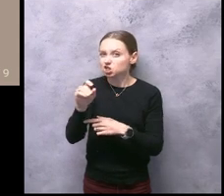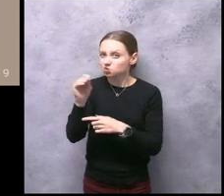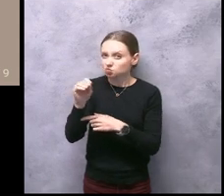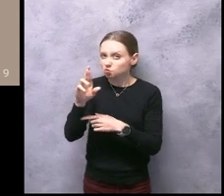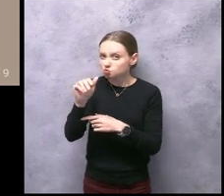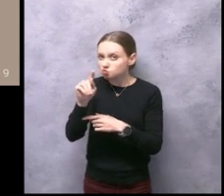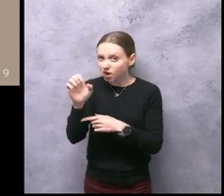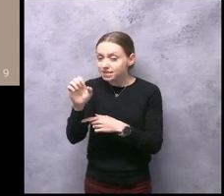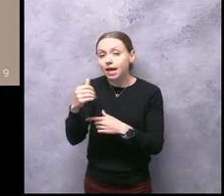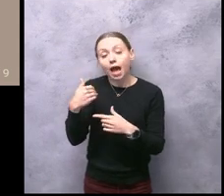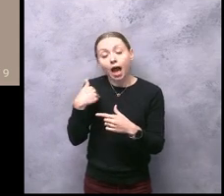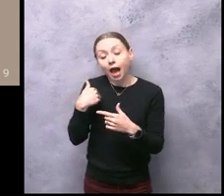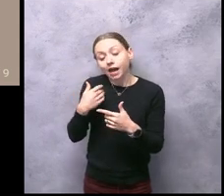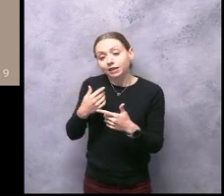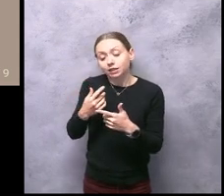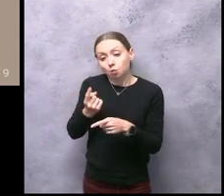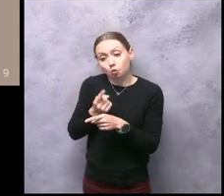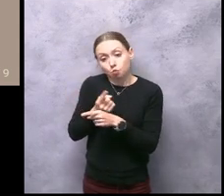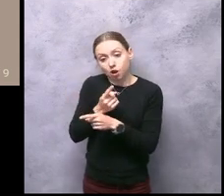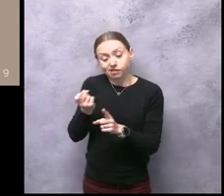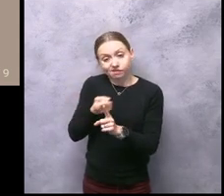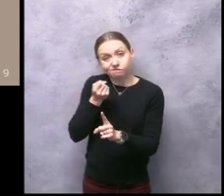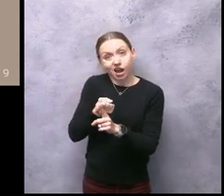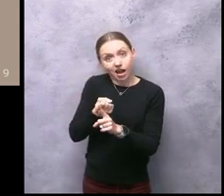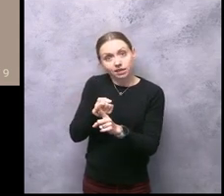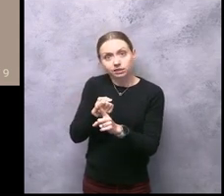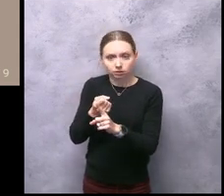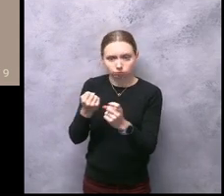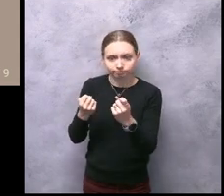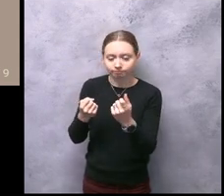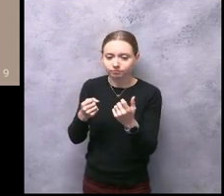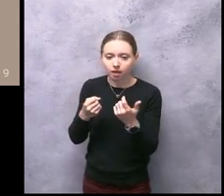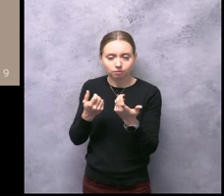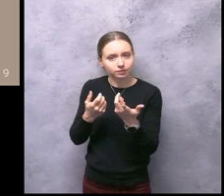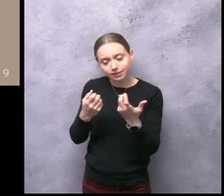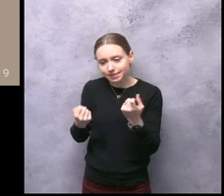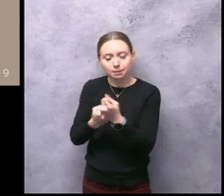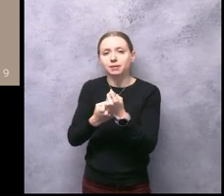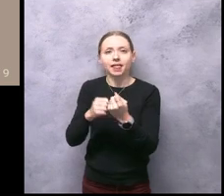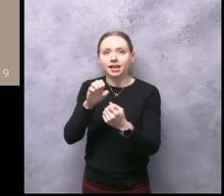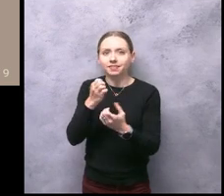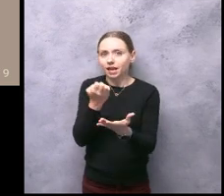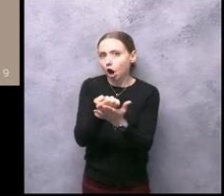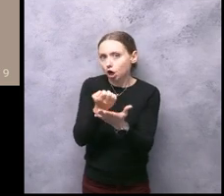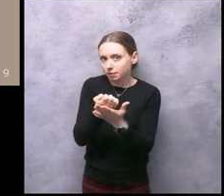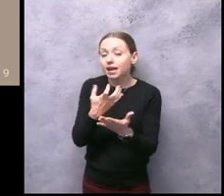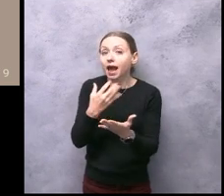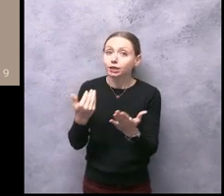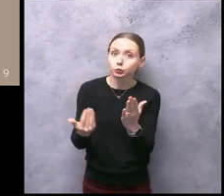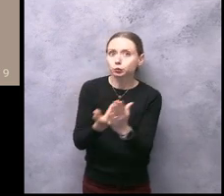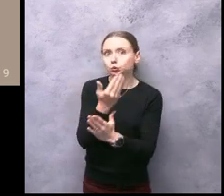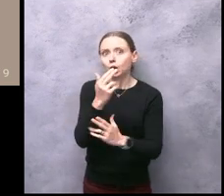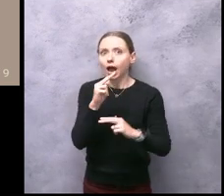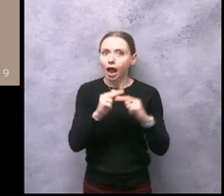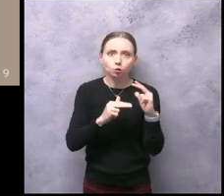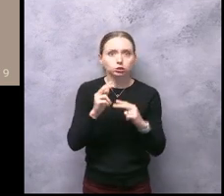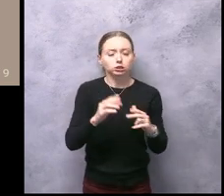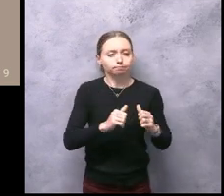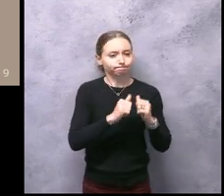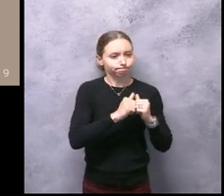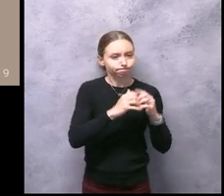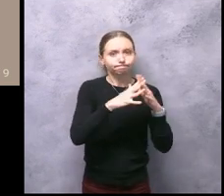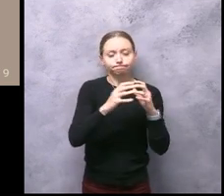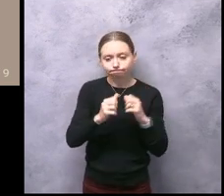the intentional effect of stimulating the economy overall. And it resulted in specifically a new housing construction boom. But as interest